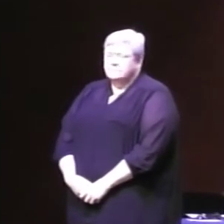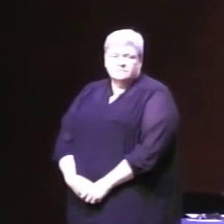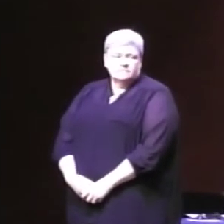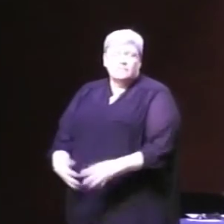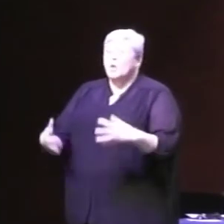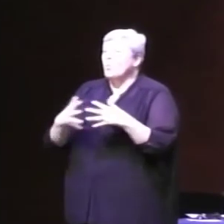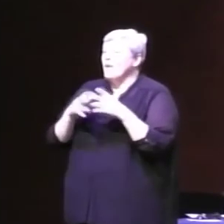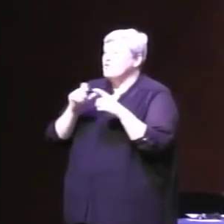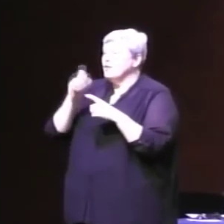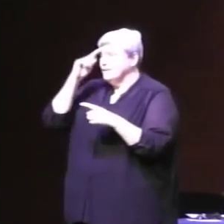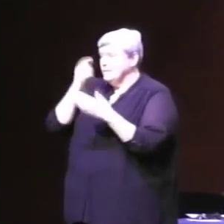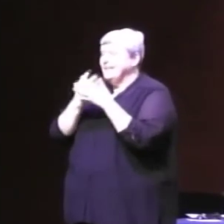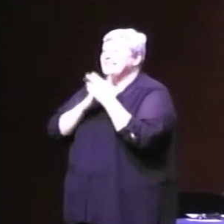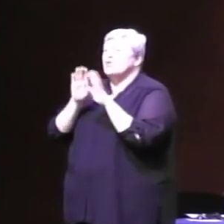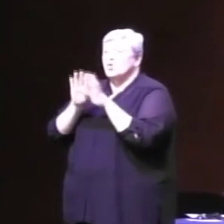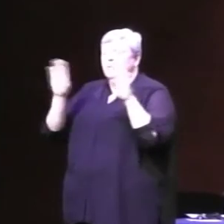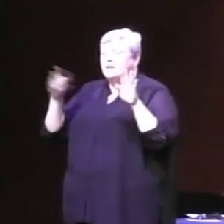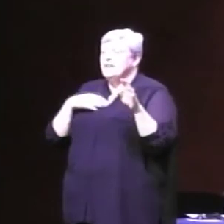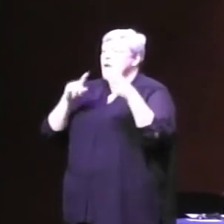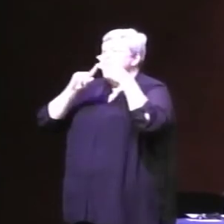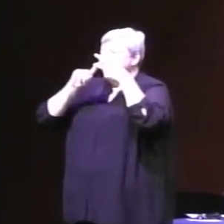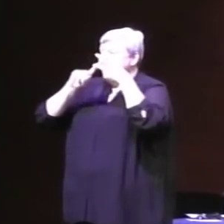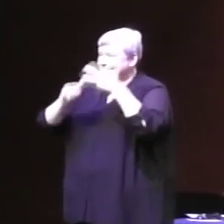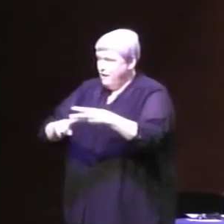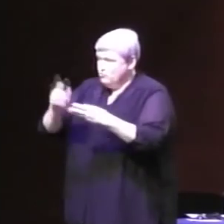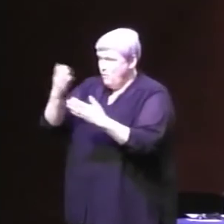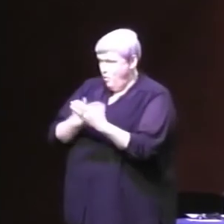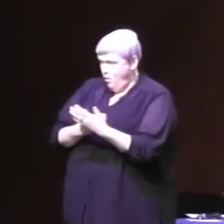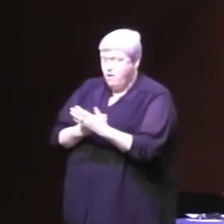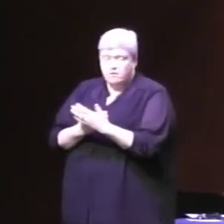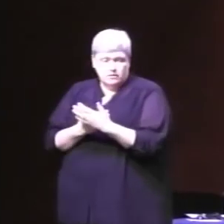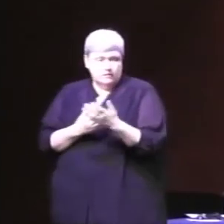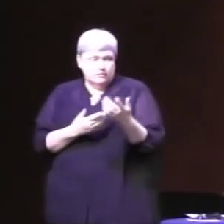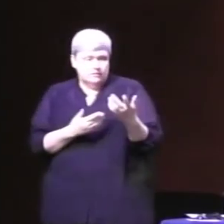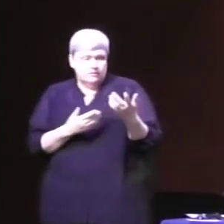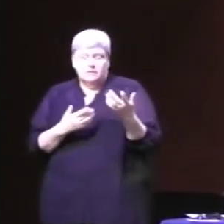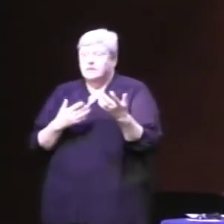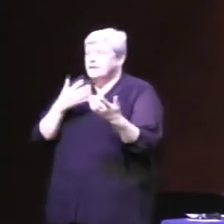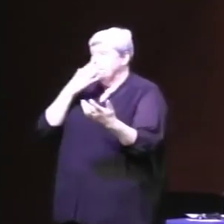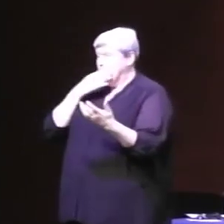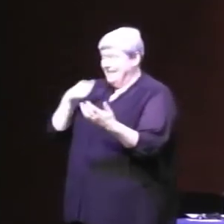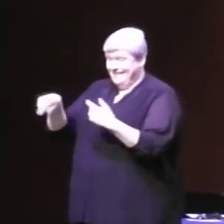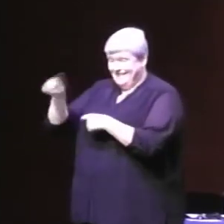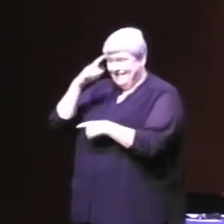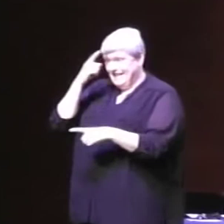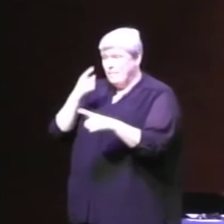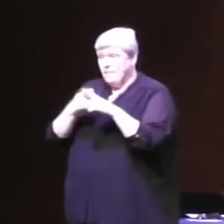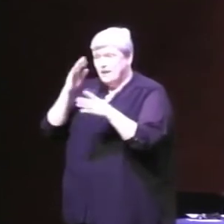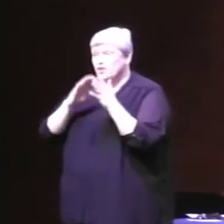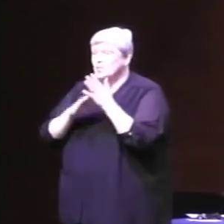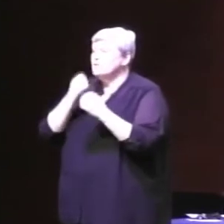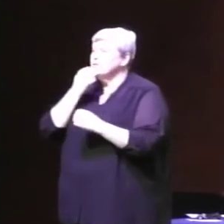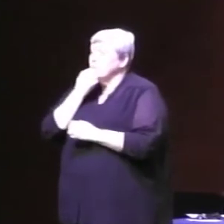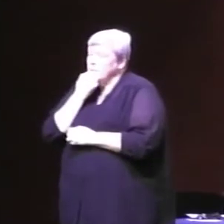Willie Docherty, Standing Orders Committee, presenting the third Standing Orders Report. Will Congress please note that emergency motions